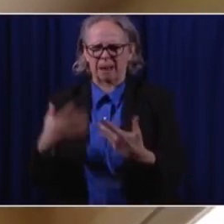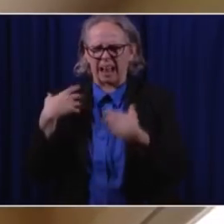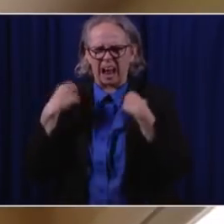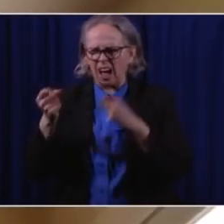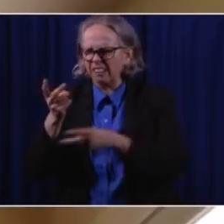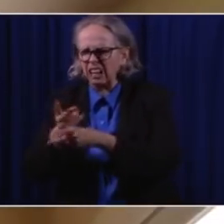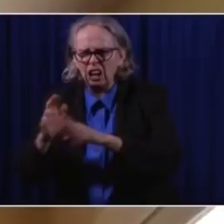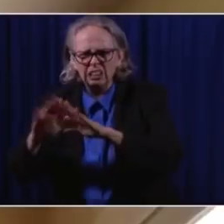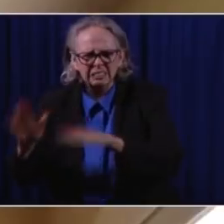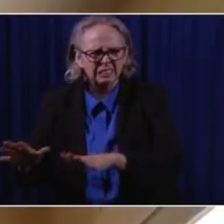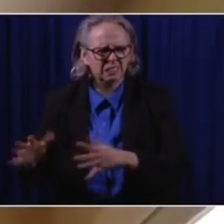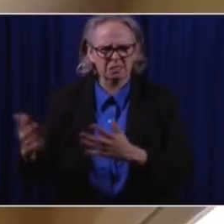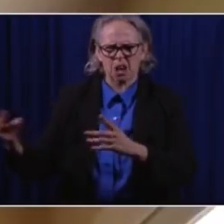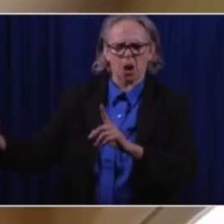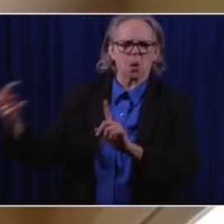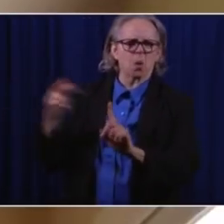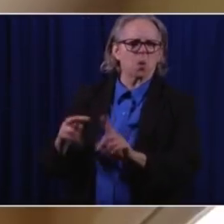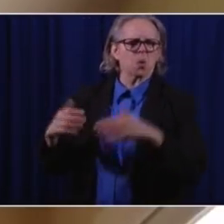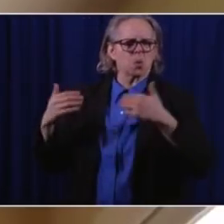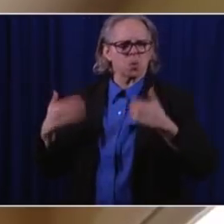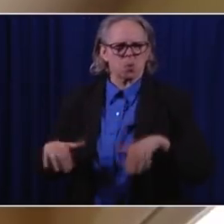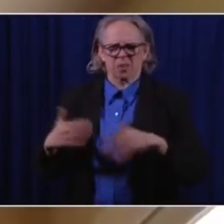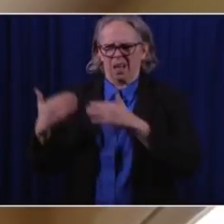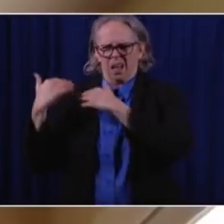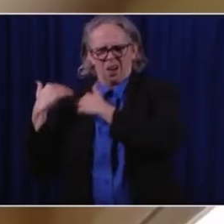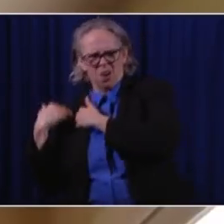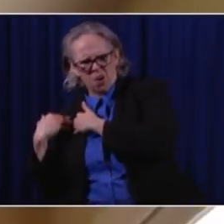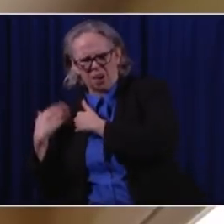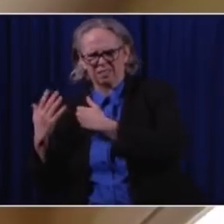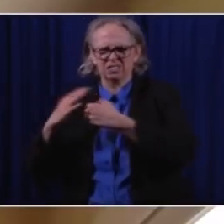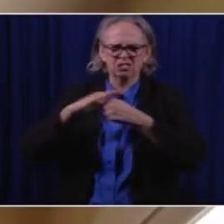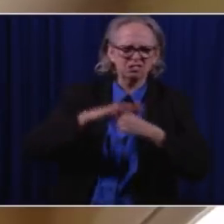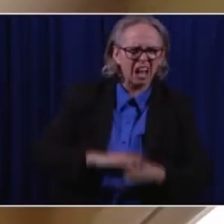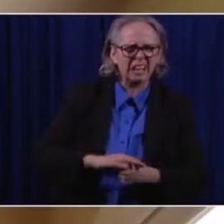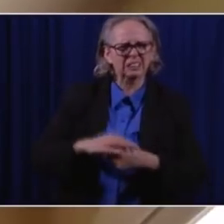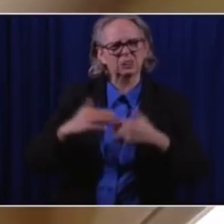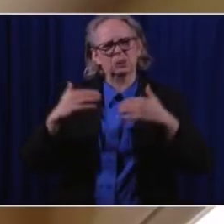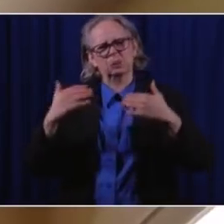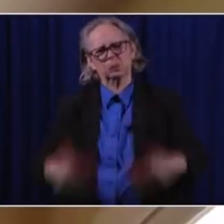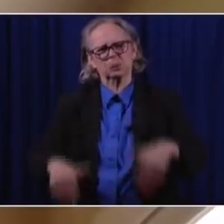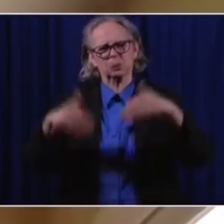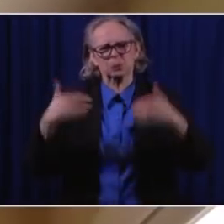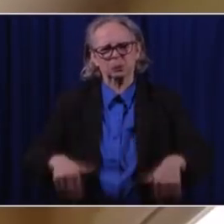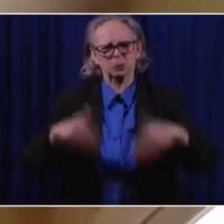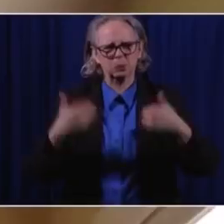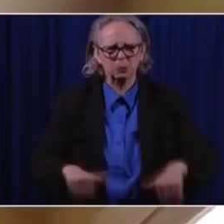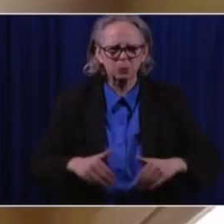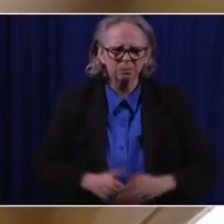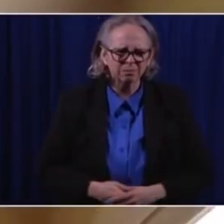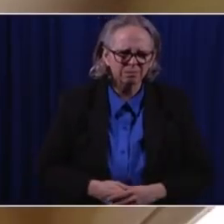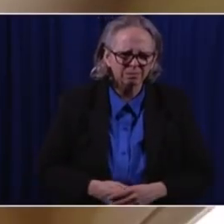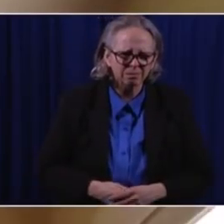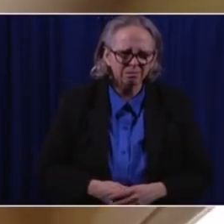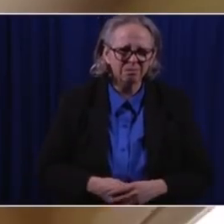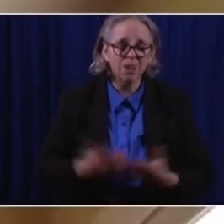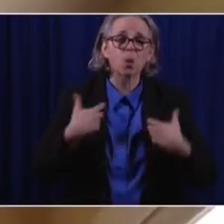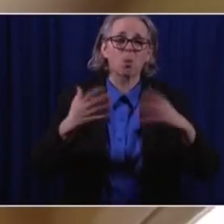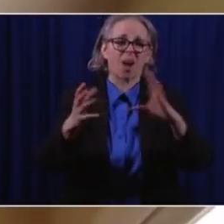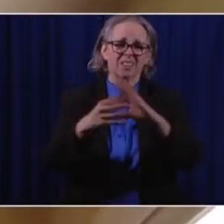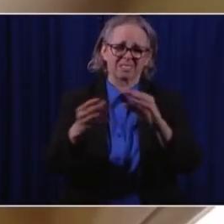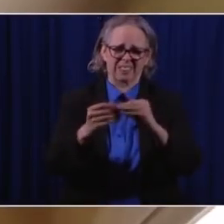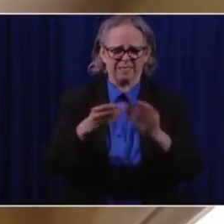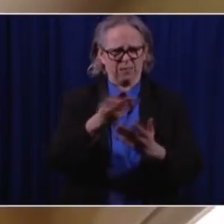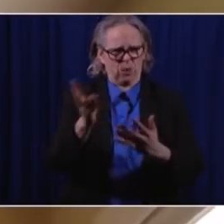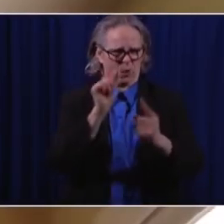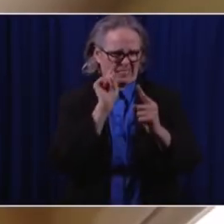our healthcare workers and our healthcare system. I want to reemphasize a couple of things I heard. First, the threat posed